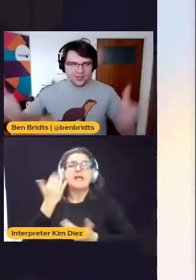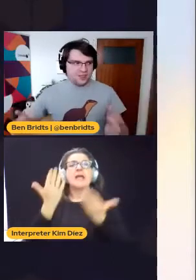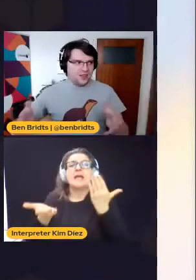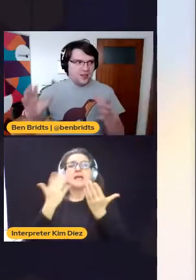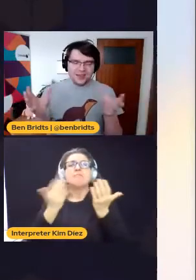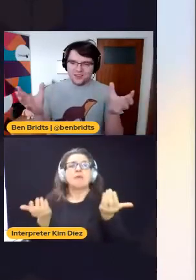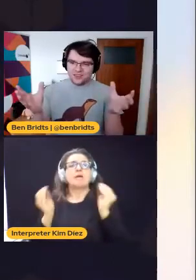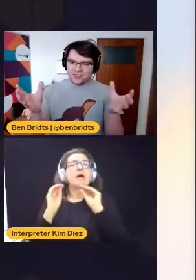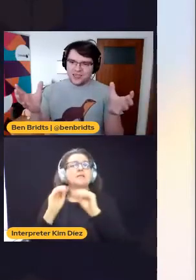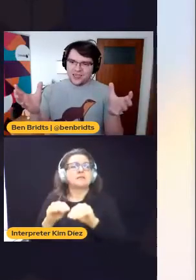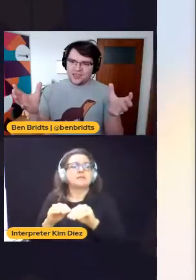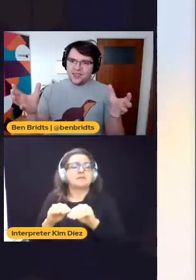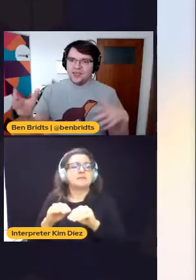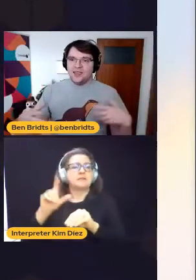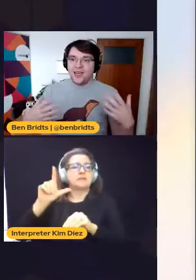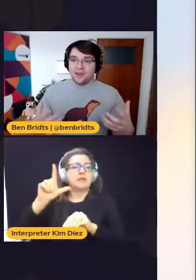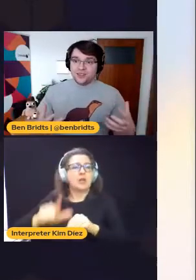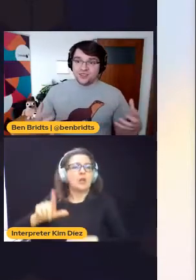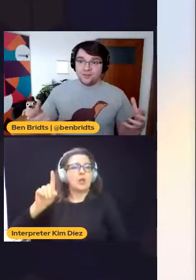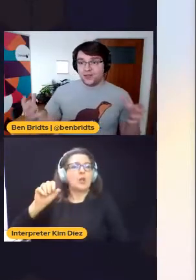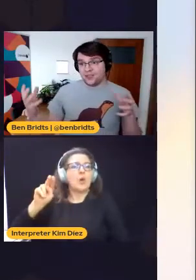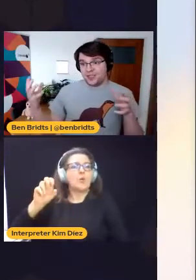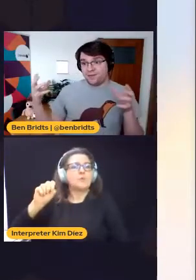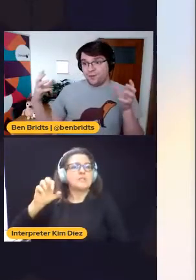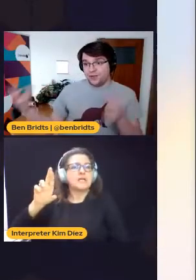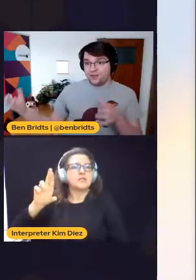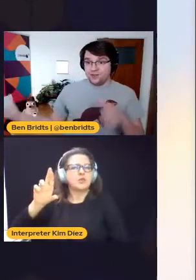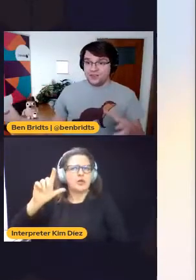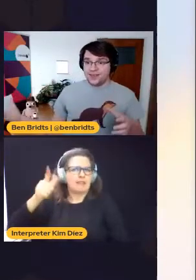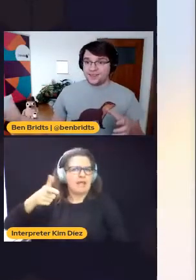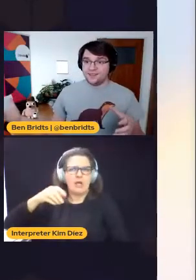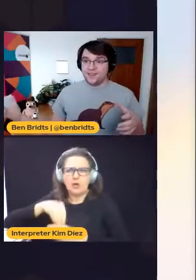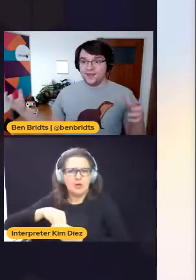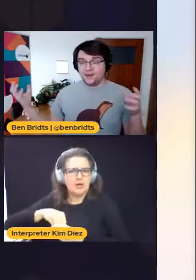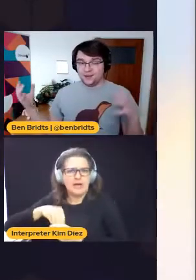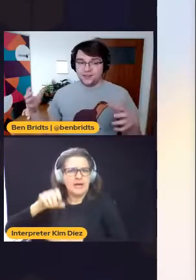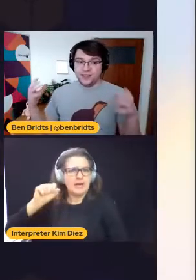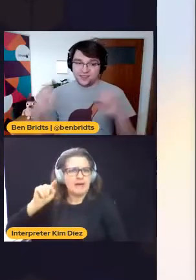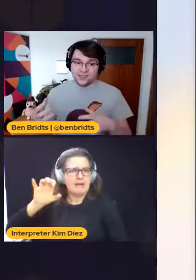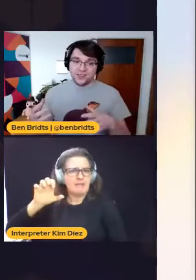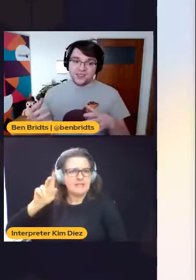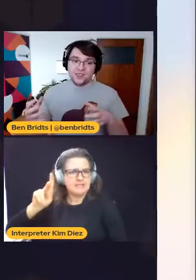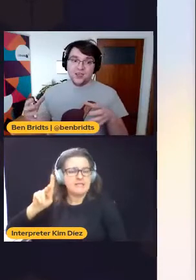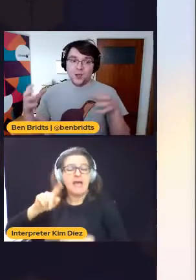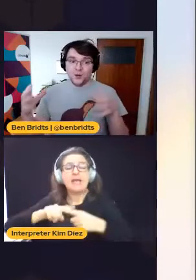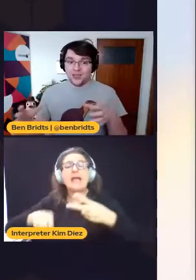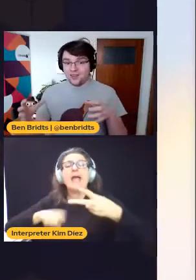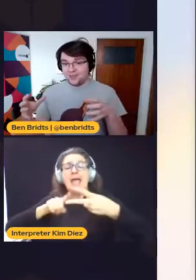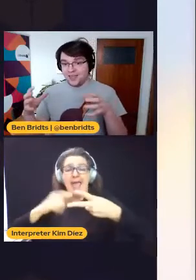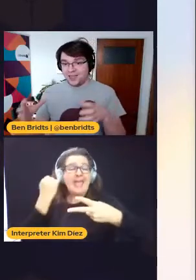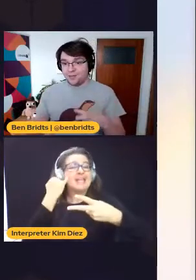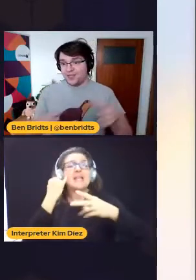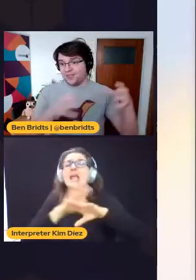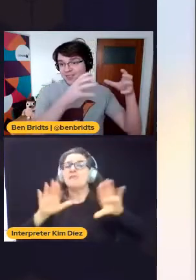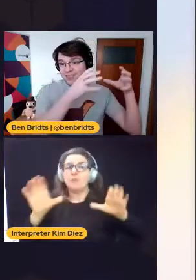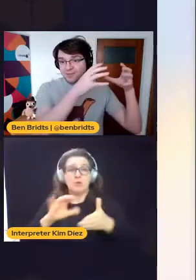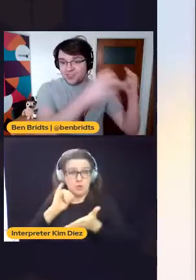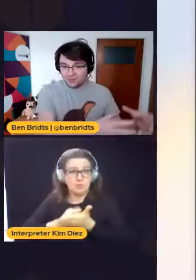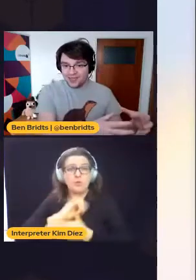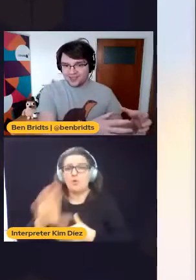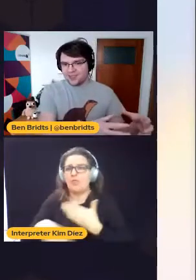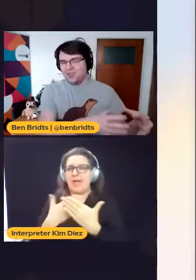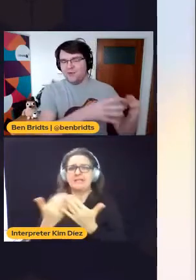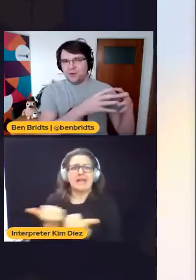in a load balancer later on in the stack. And also because if we wouldn't do that, then all the instances would end up in the